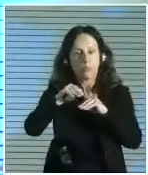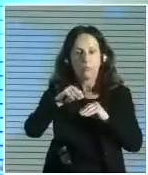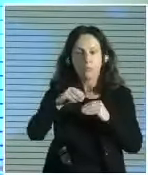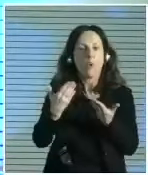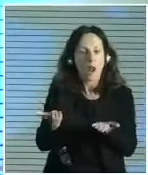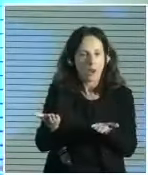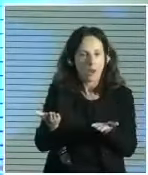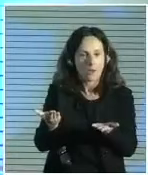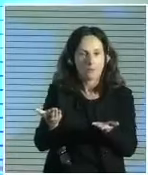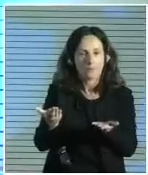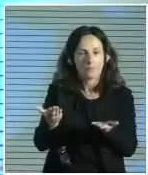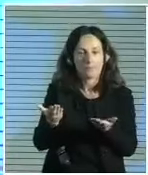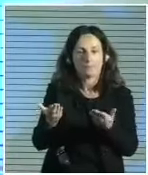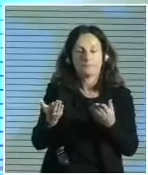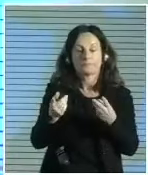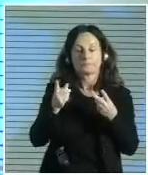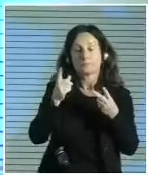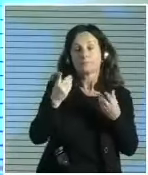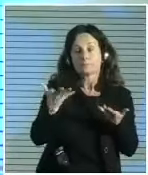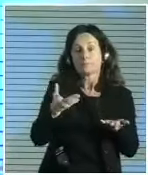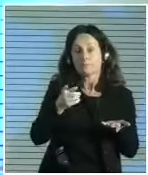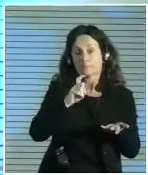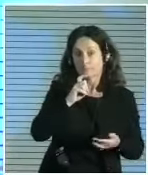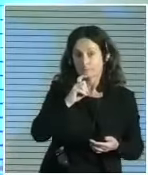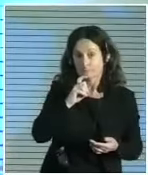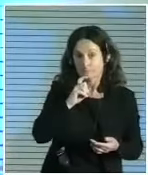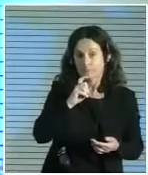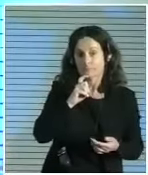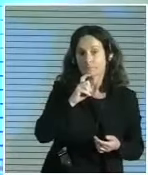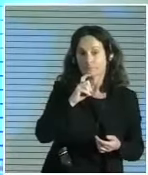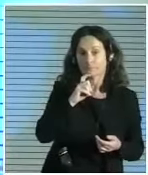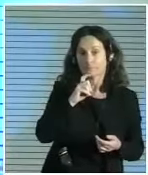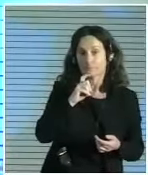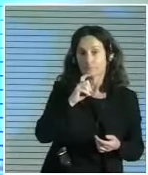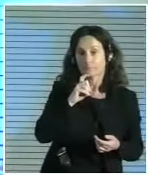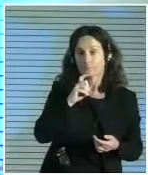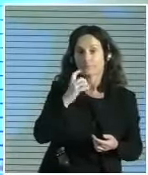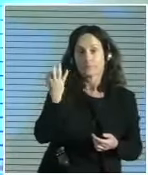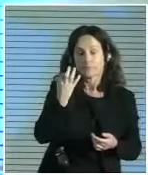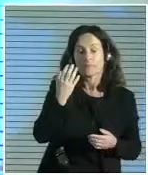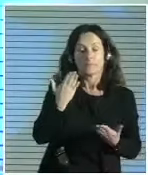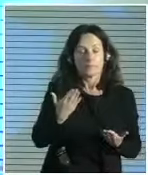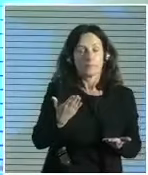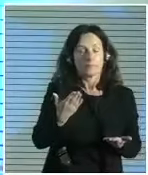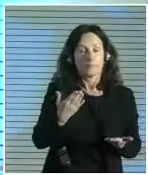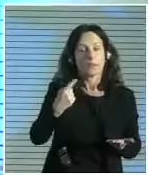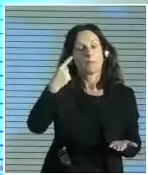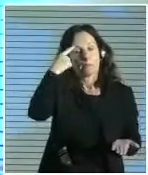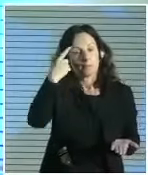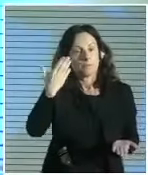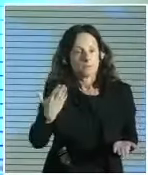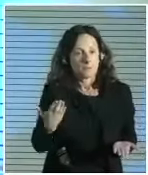cycle assessment, economical, social, and technical aspect. And the second main challenge is